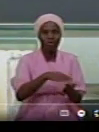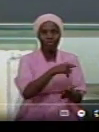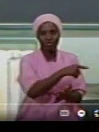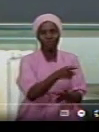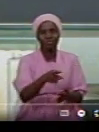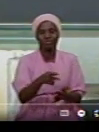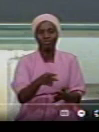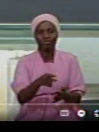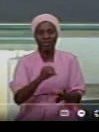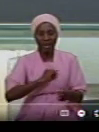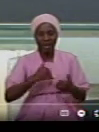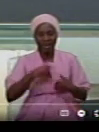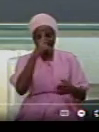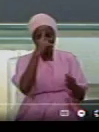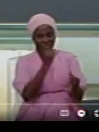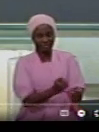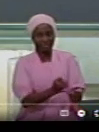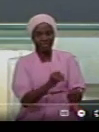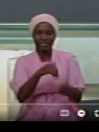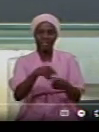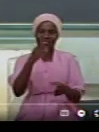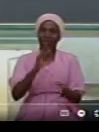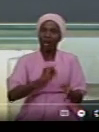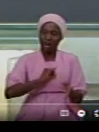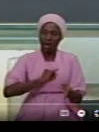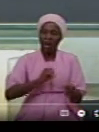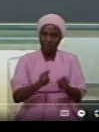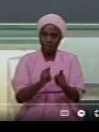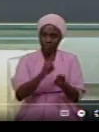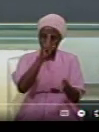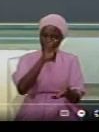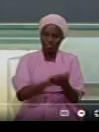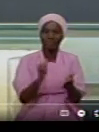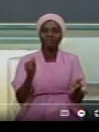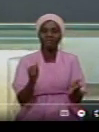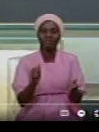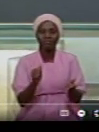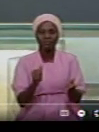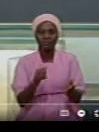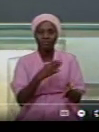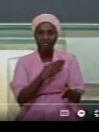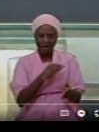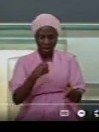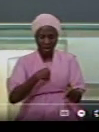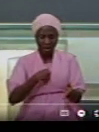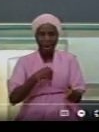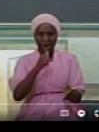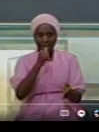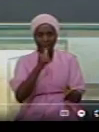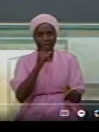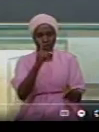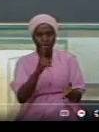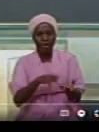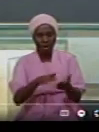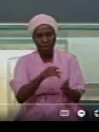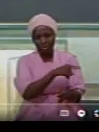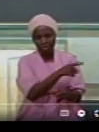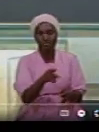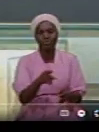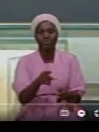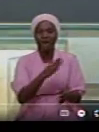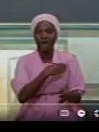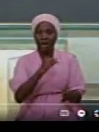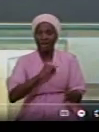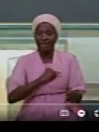believe every word of God. I'm one of you, and I'm joining my hands with you,